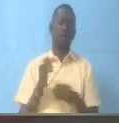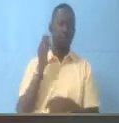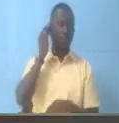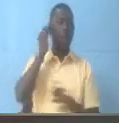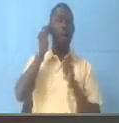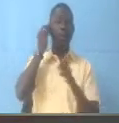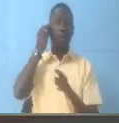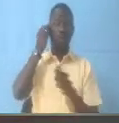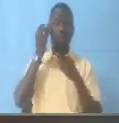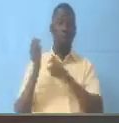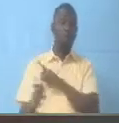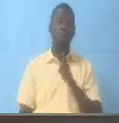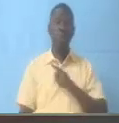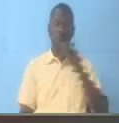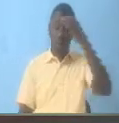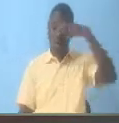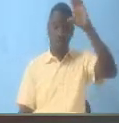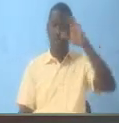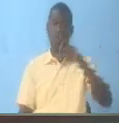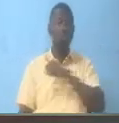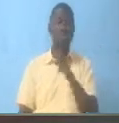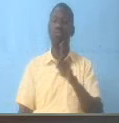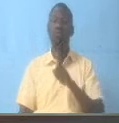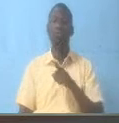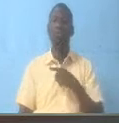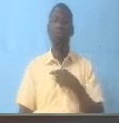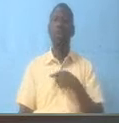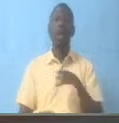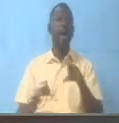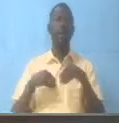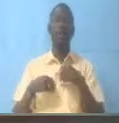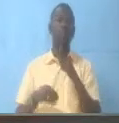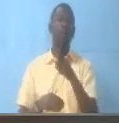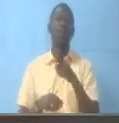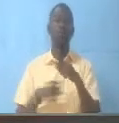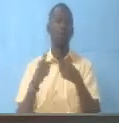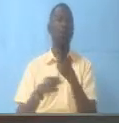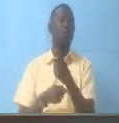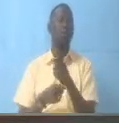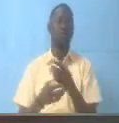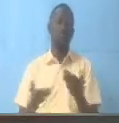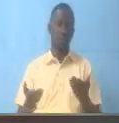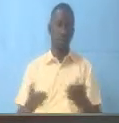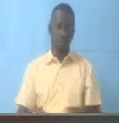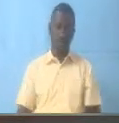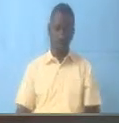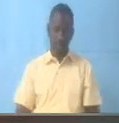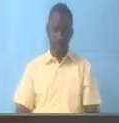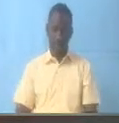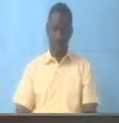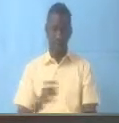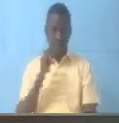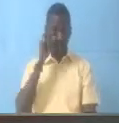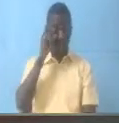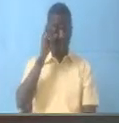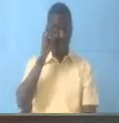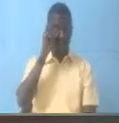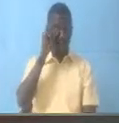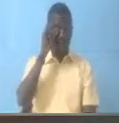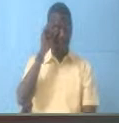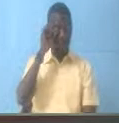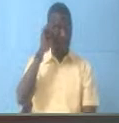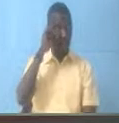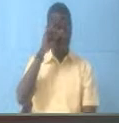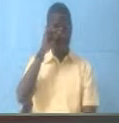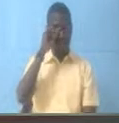lañ nattaloon xale yooyu noonu ndax président bi moom saay bu ne rek dafay wax ne xale yi ñoo juumoon ñoom ñoo waratoon a génn bés boobu noonu waaye